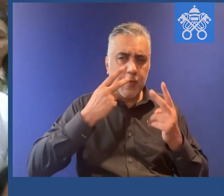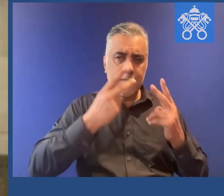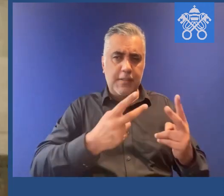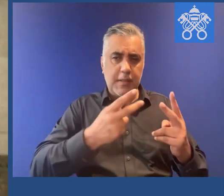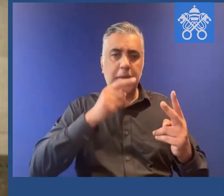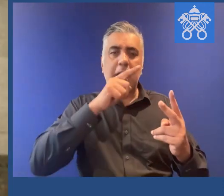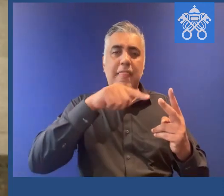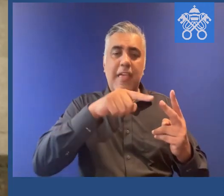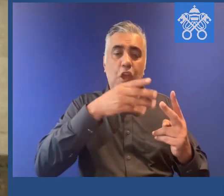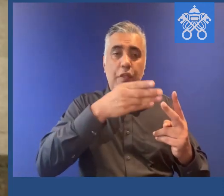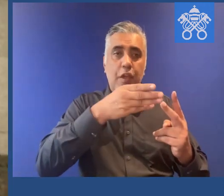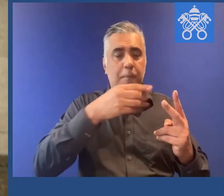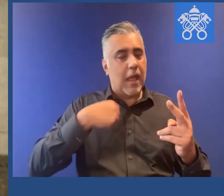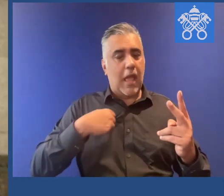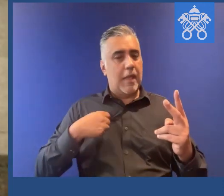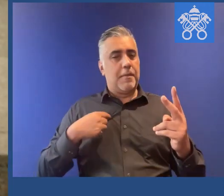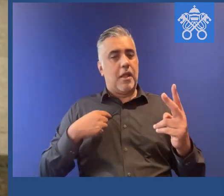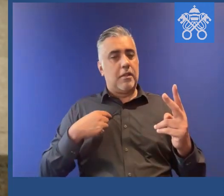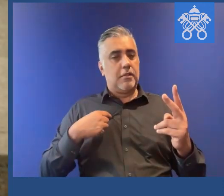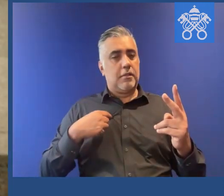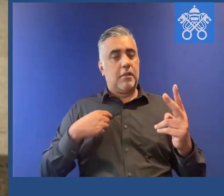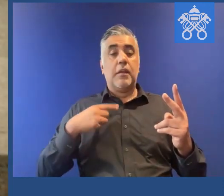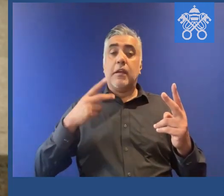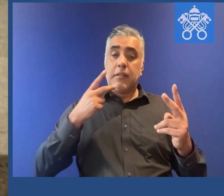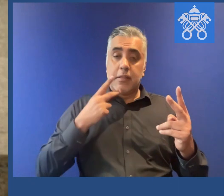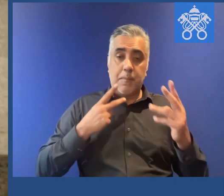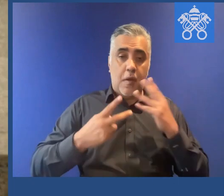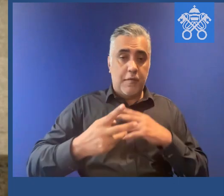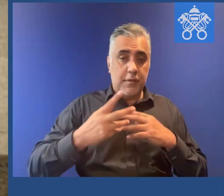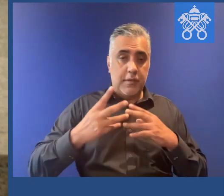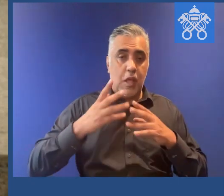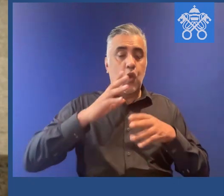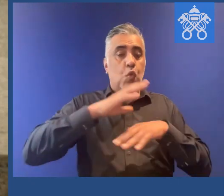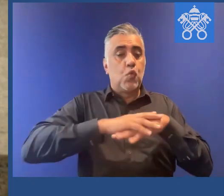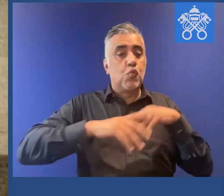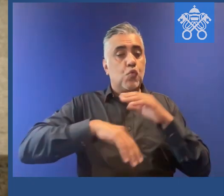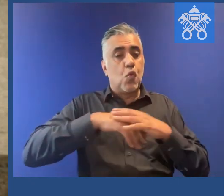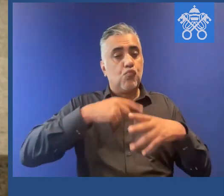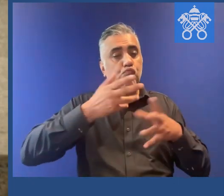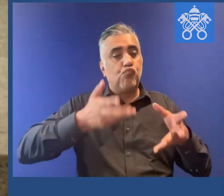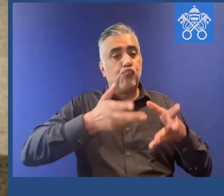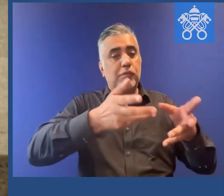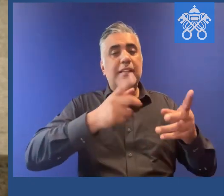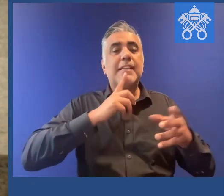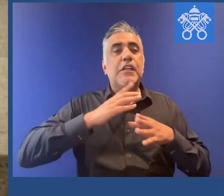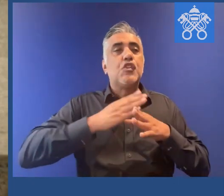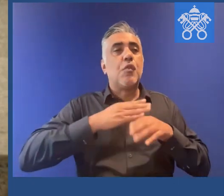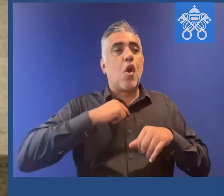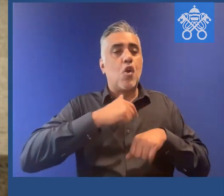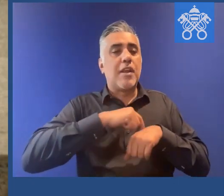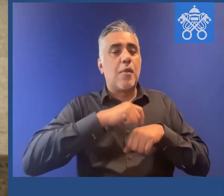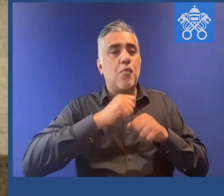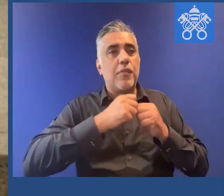them. They are there, but I am not. The prophecy that builds up and consoles those prisoners is our sharing our time with